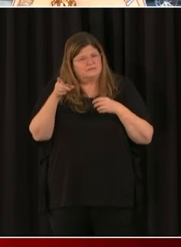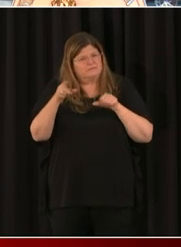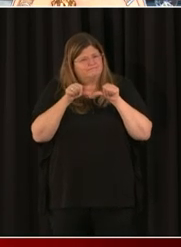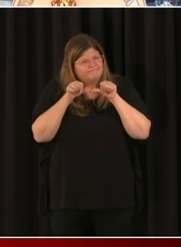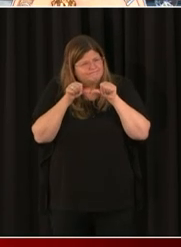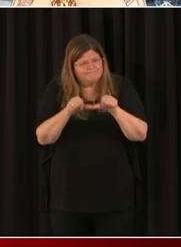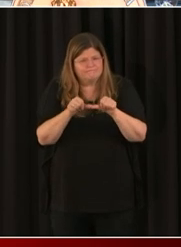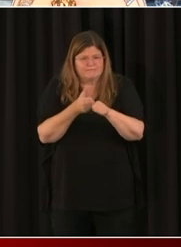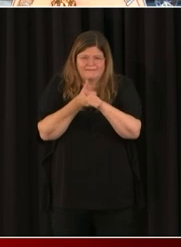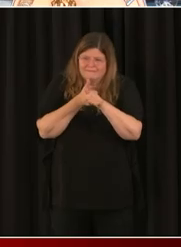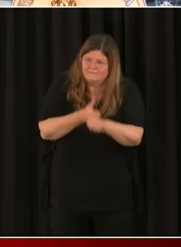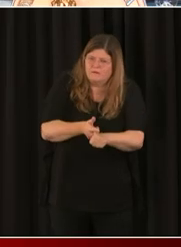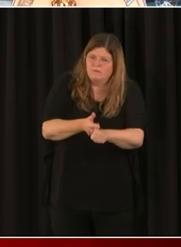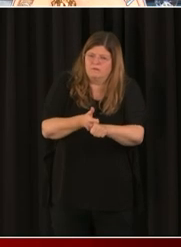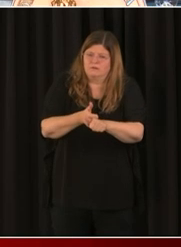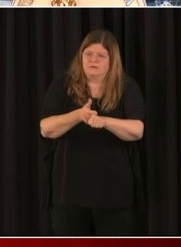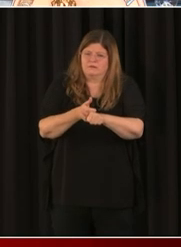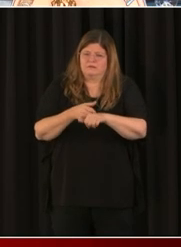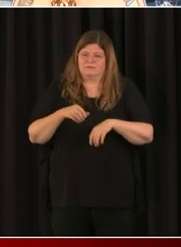to follow at